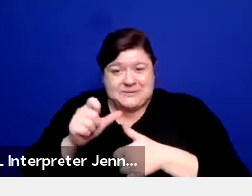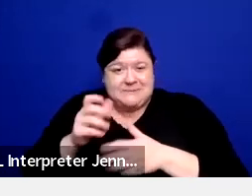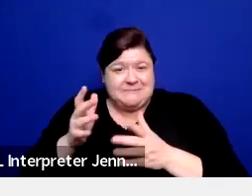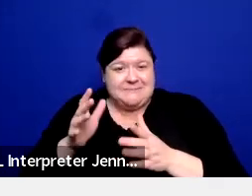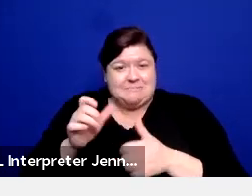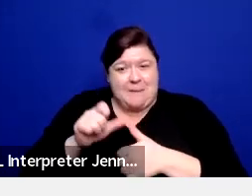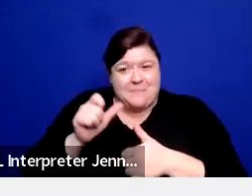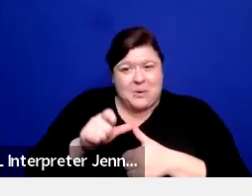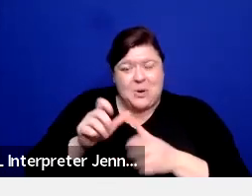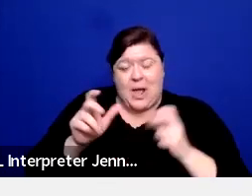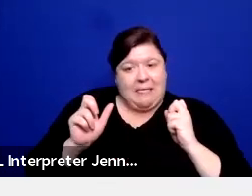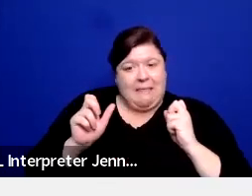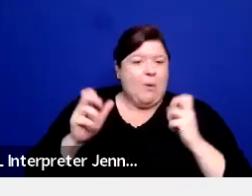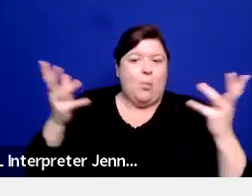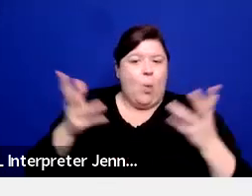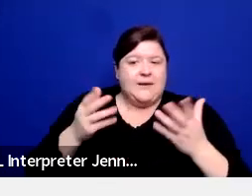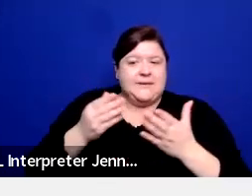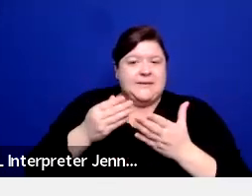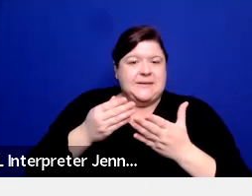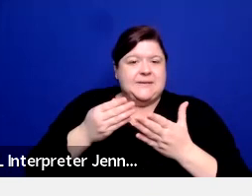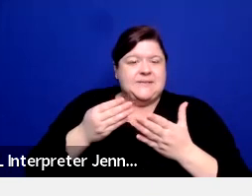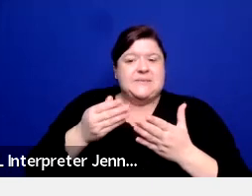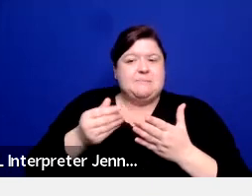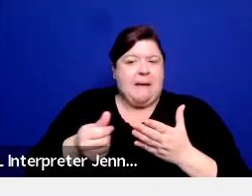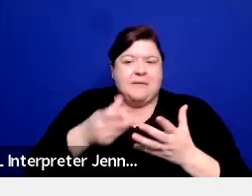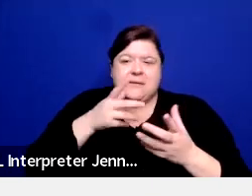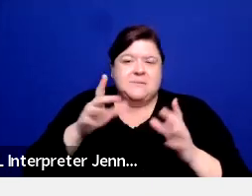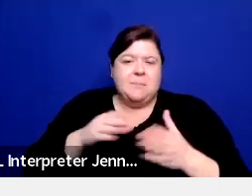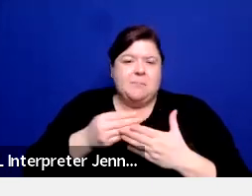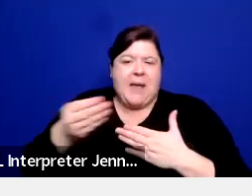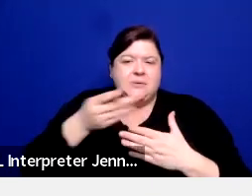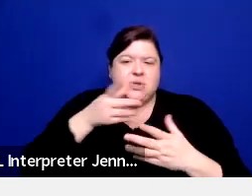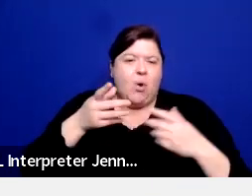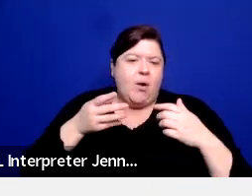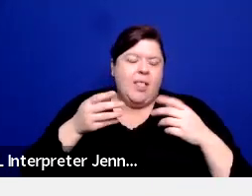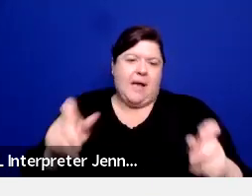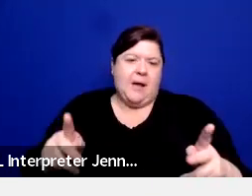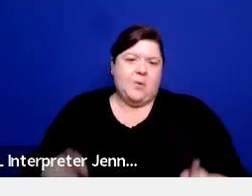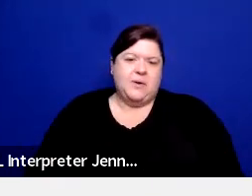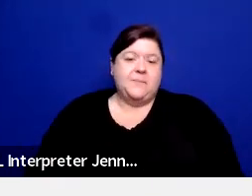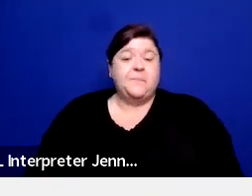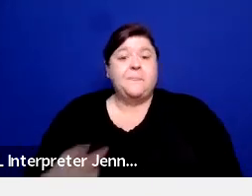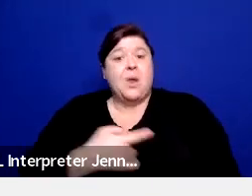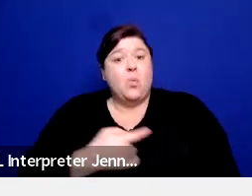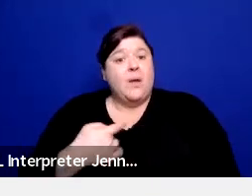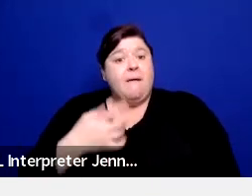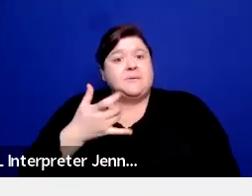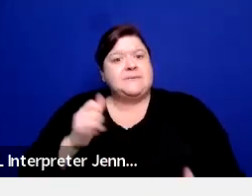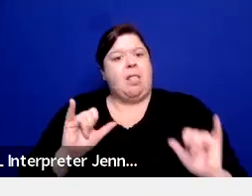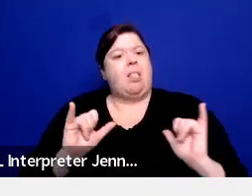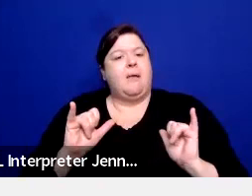allowable expenses are and things like that. So we've left that up for you. We are still monitoring and answering questions in